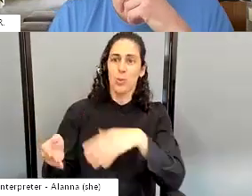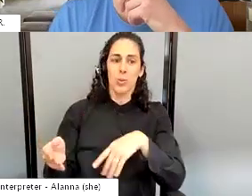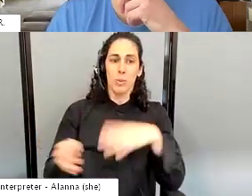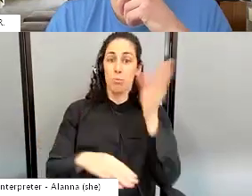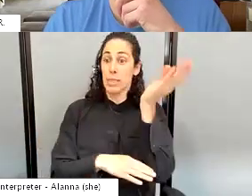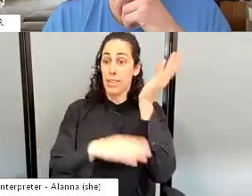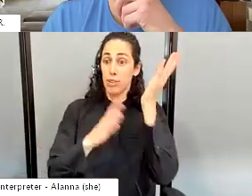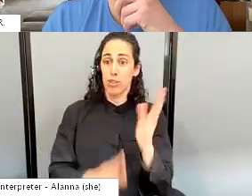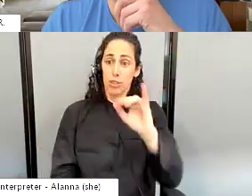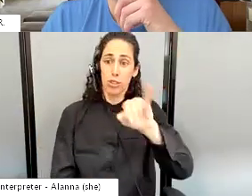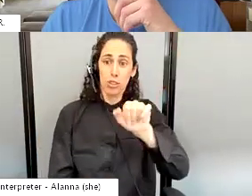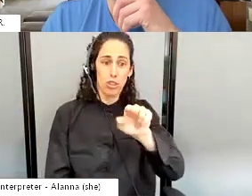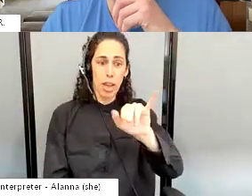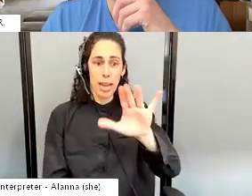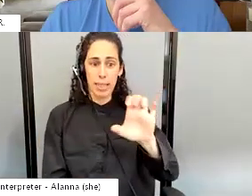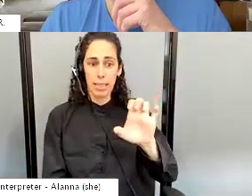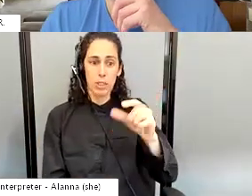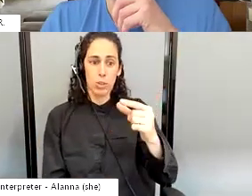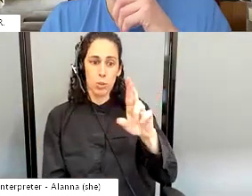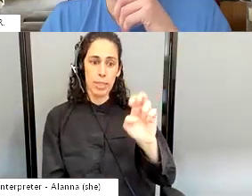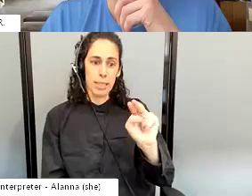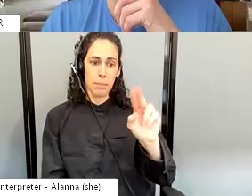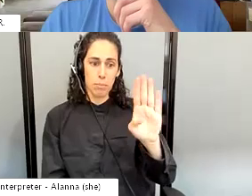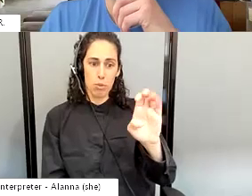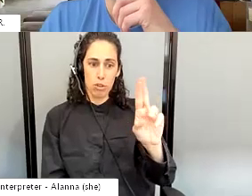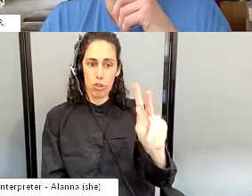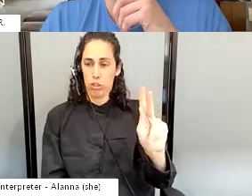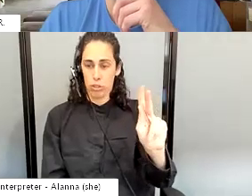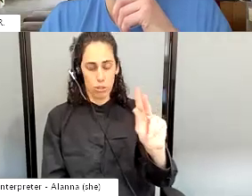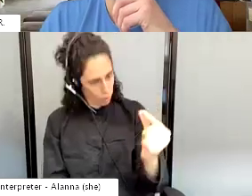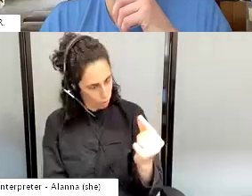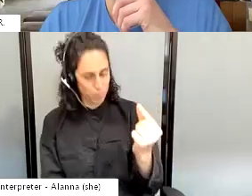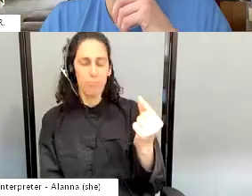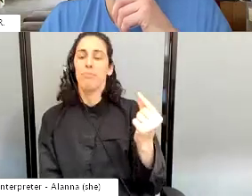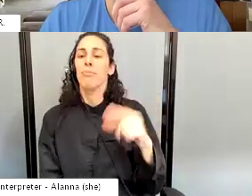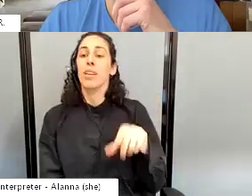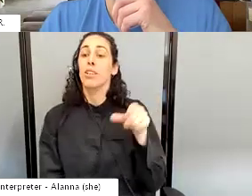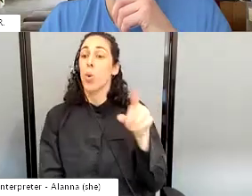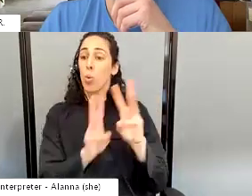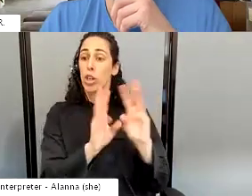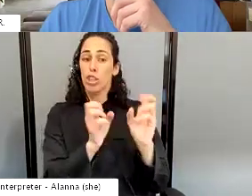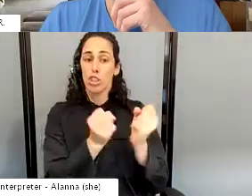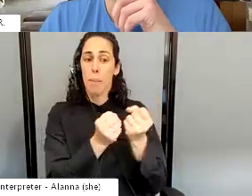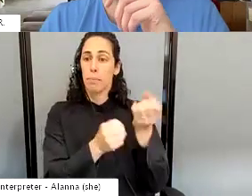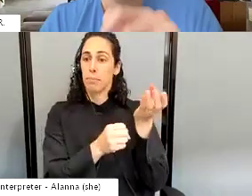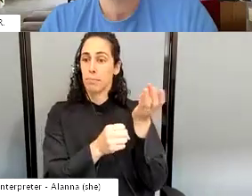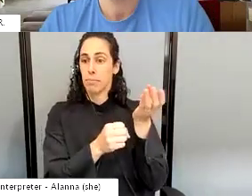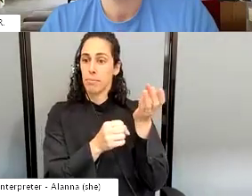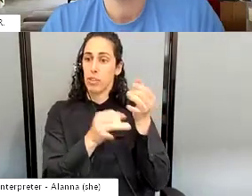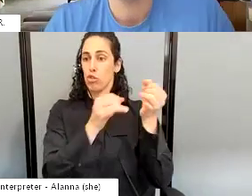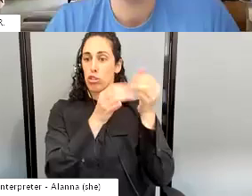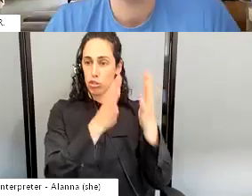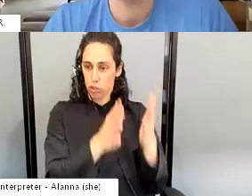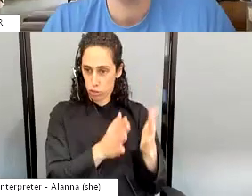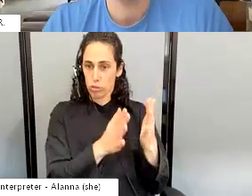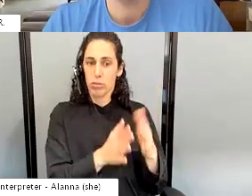at Connected Canadians, and she supports workshop development as well. So she is offering both in-person and, like today, online